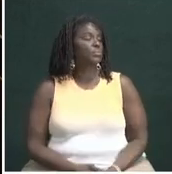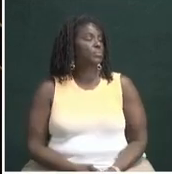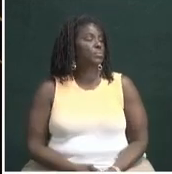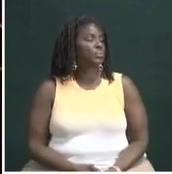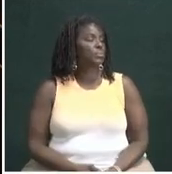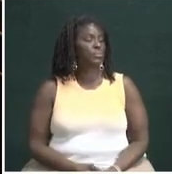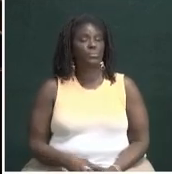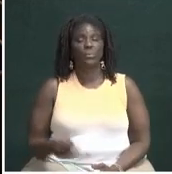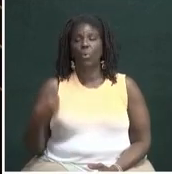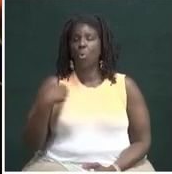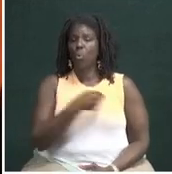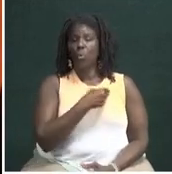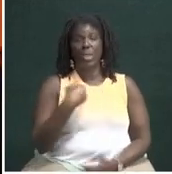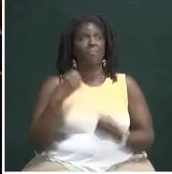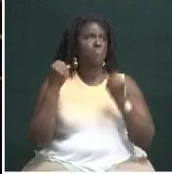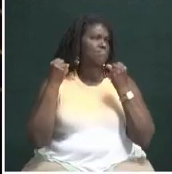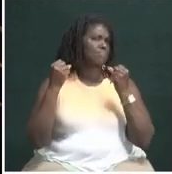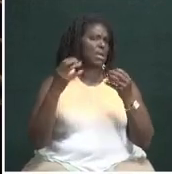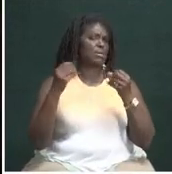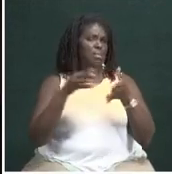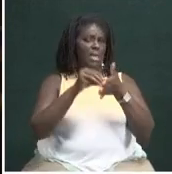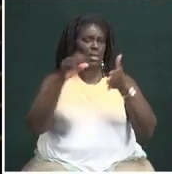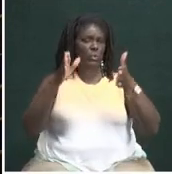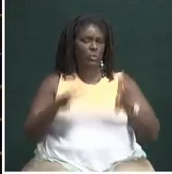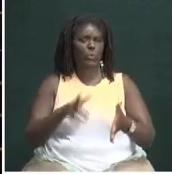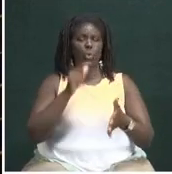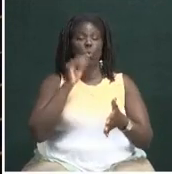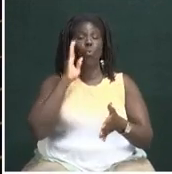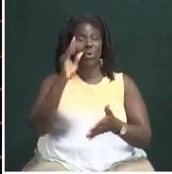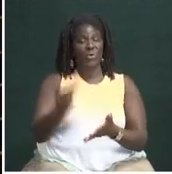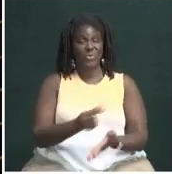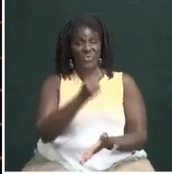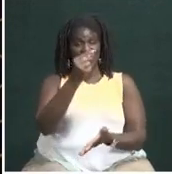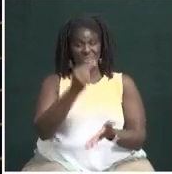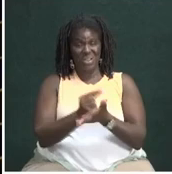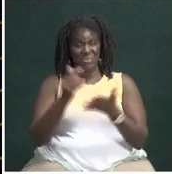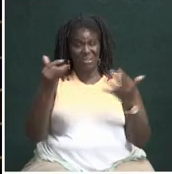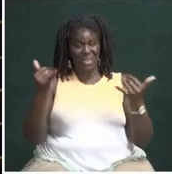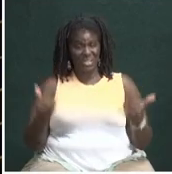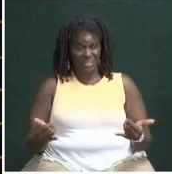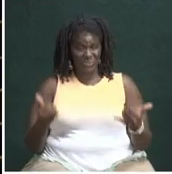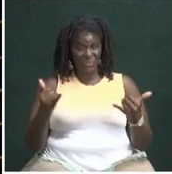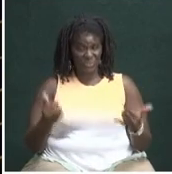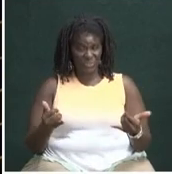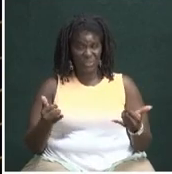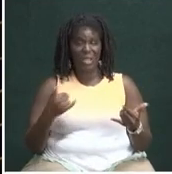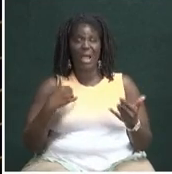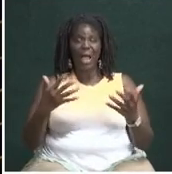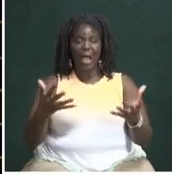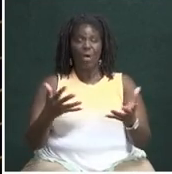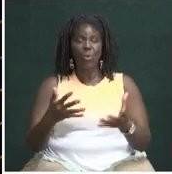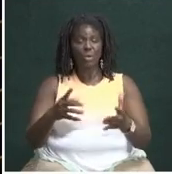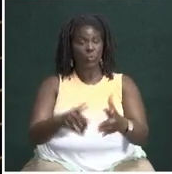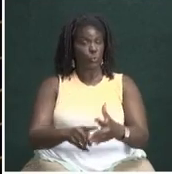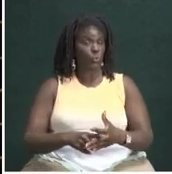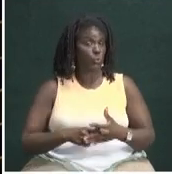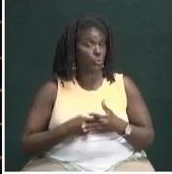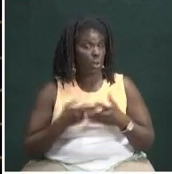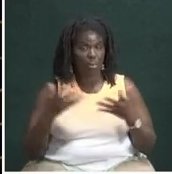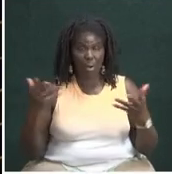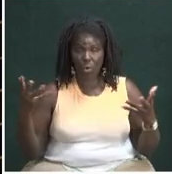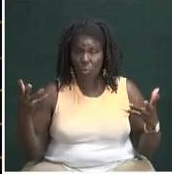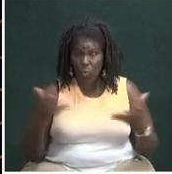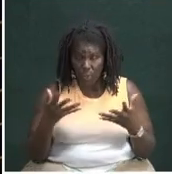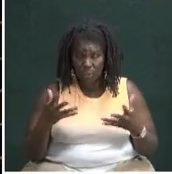have many, many students that are going to graduate today. And I want to start